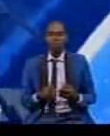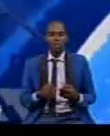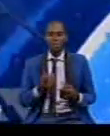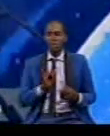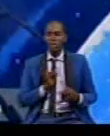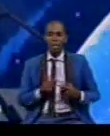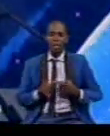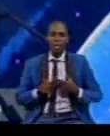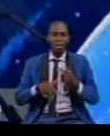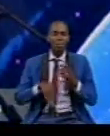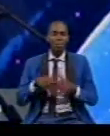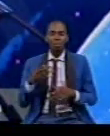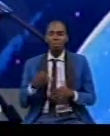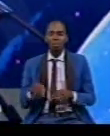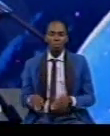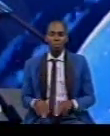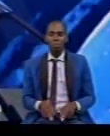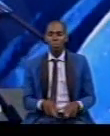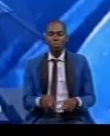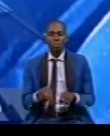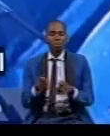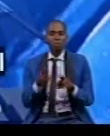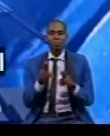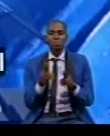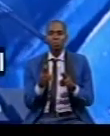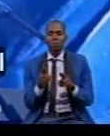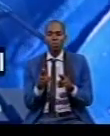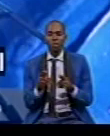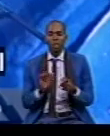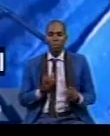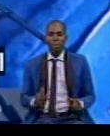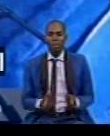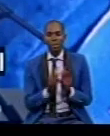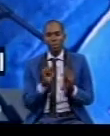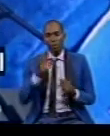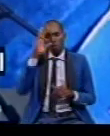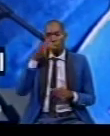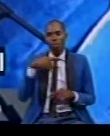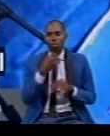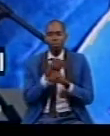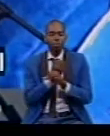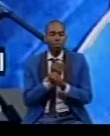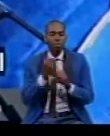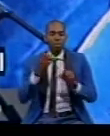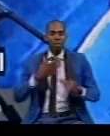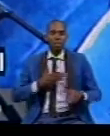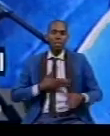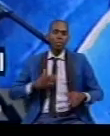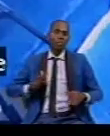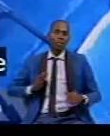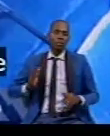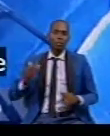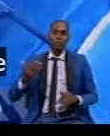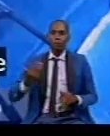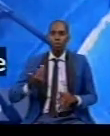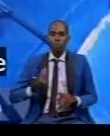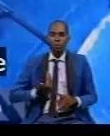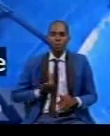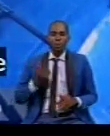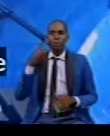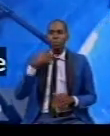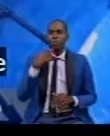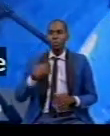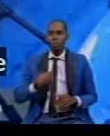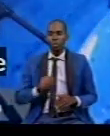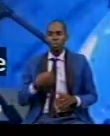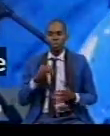today. You must check up because it will happen. After the final amen,